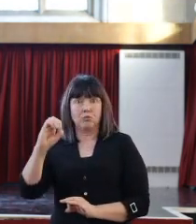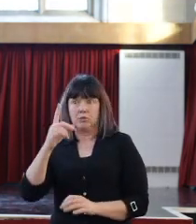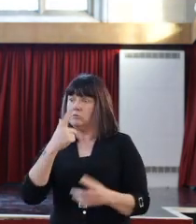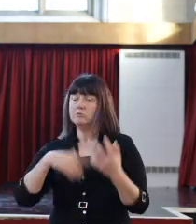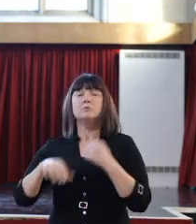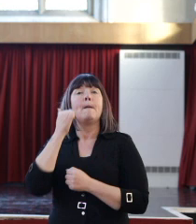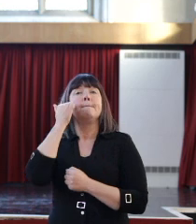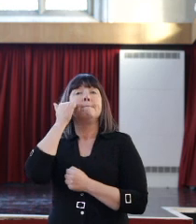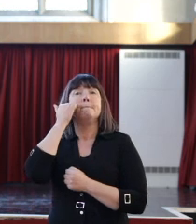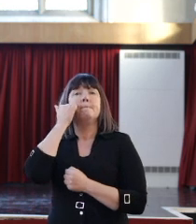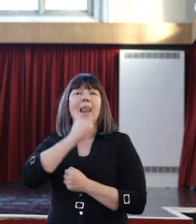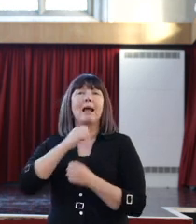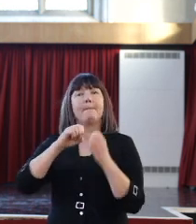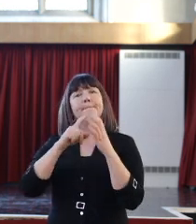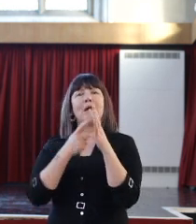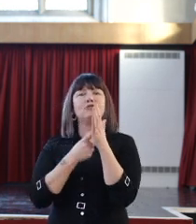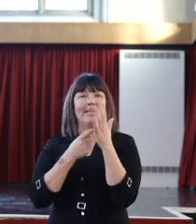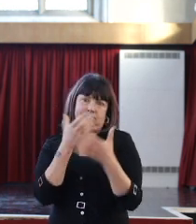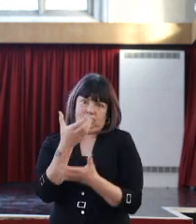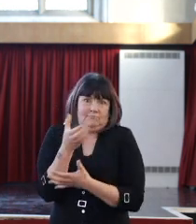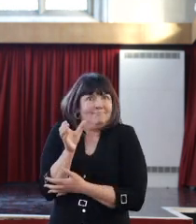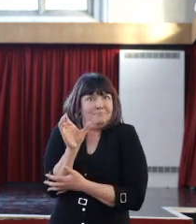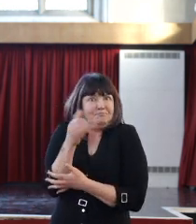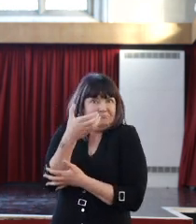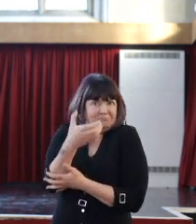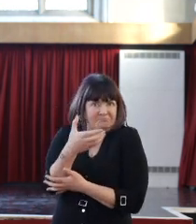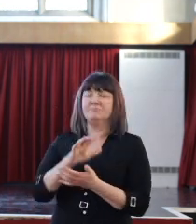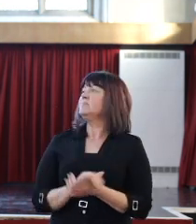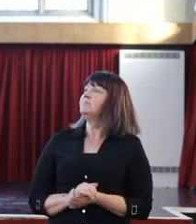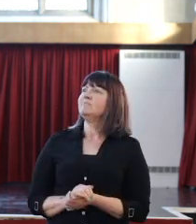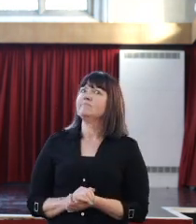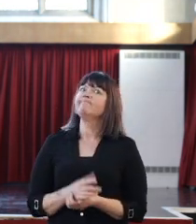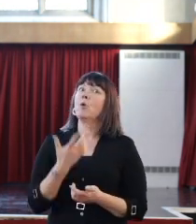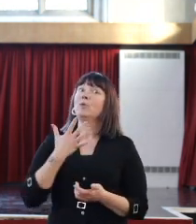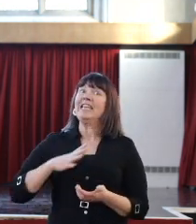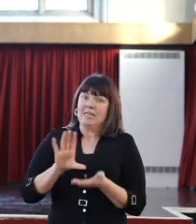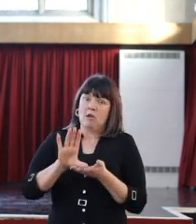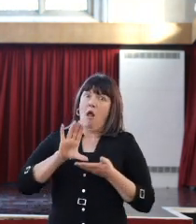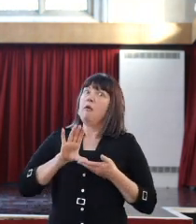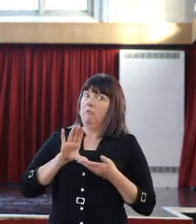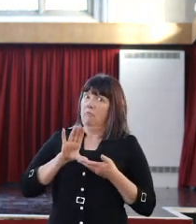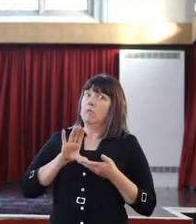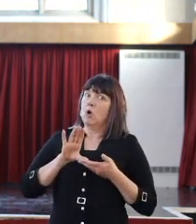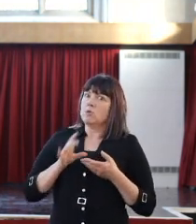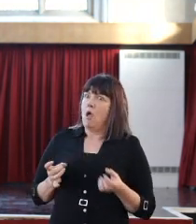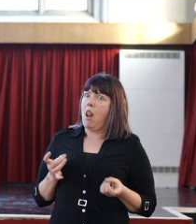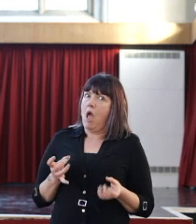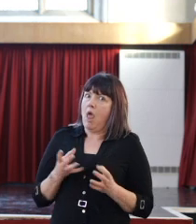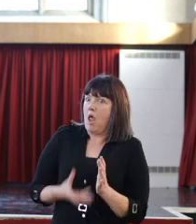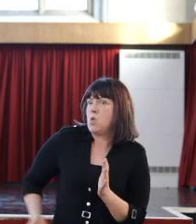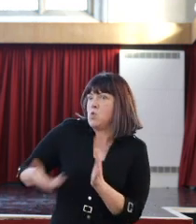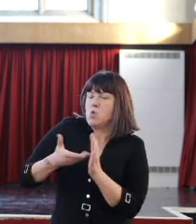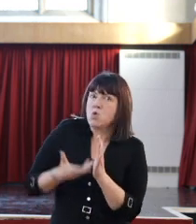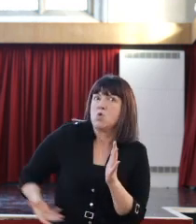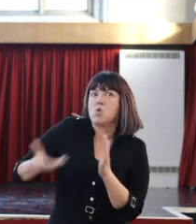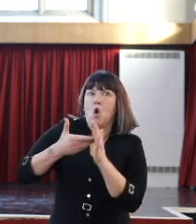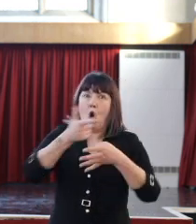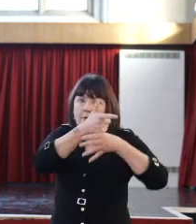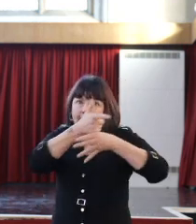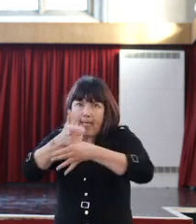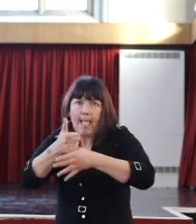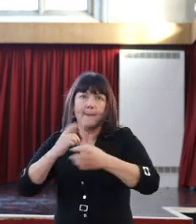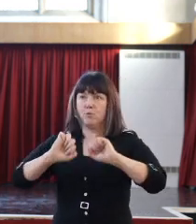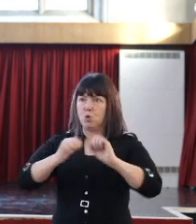of pounds of hardware and thousands of pounds of software, you couldn't even edit videos, let alone add visual effects. And so being a video